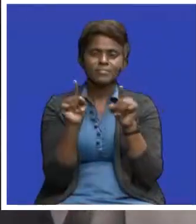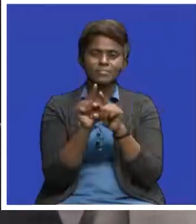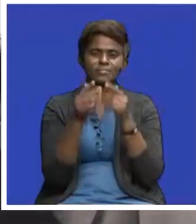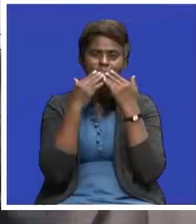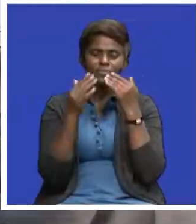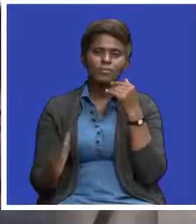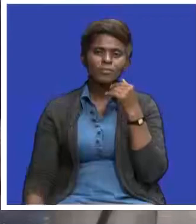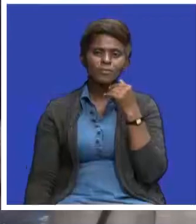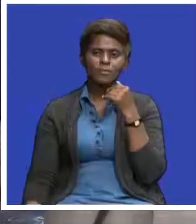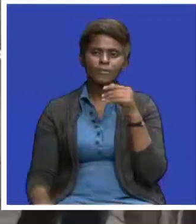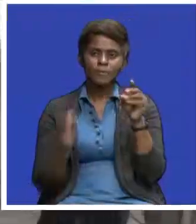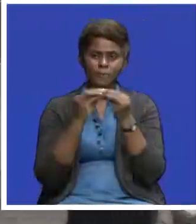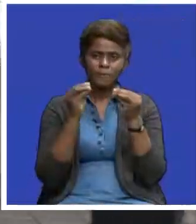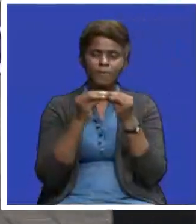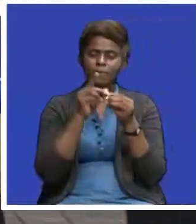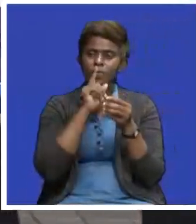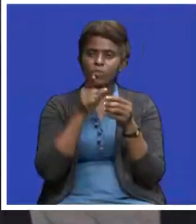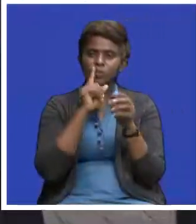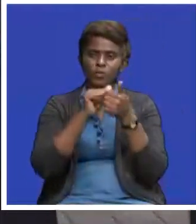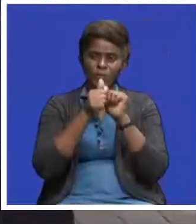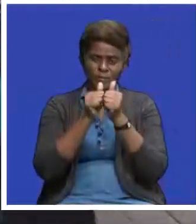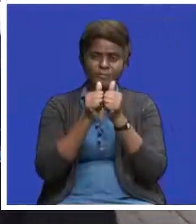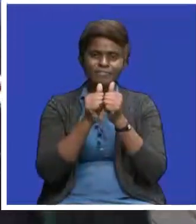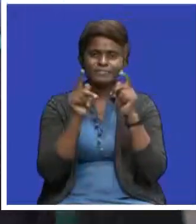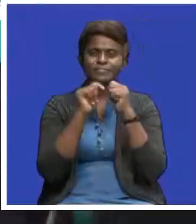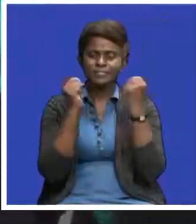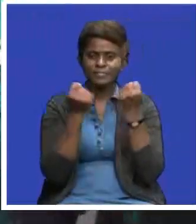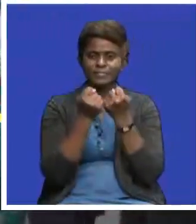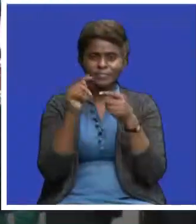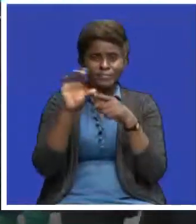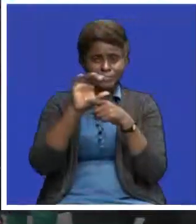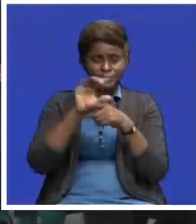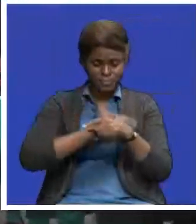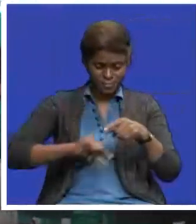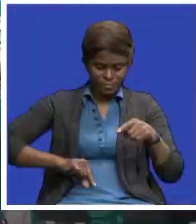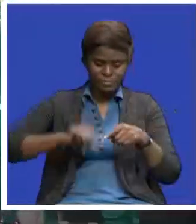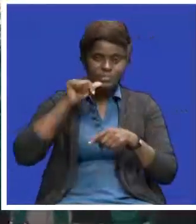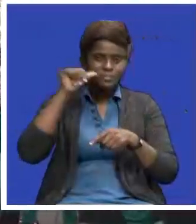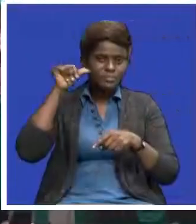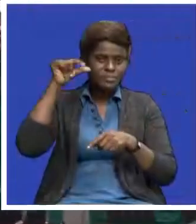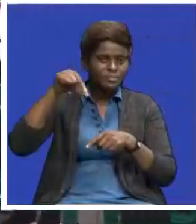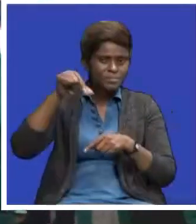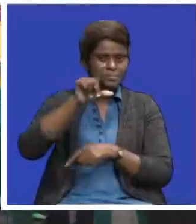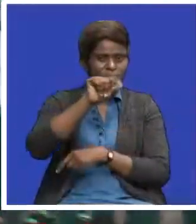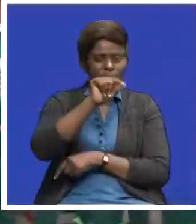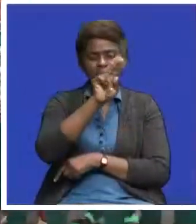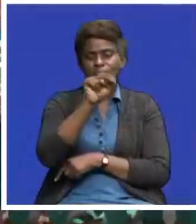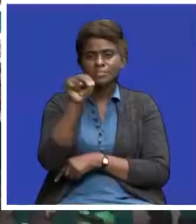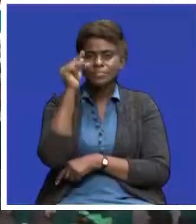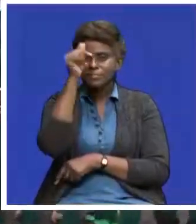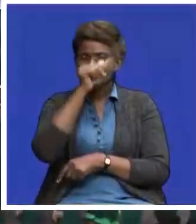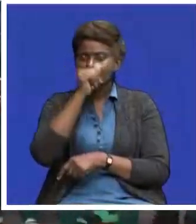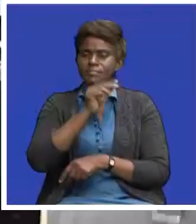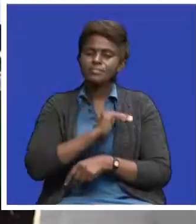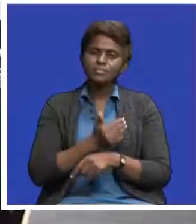is commendable and a mark of true sportsmanship. The Copper Queens yesterday qualified to the 2022 Africa